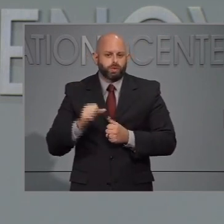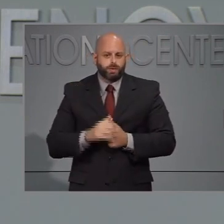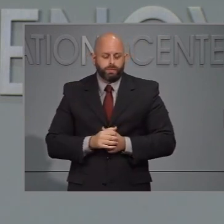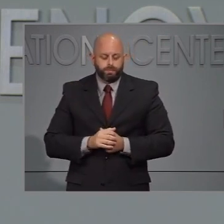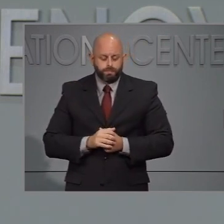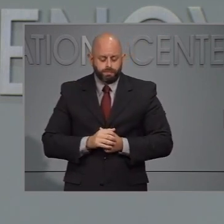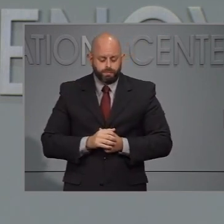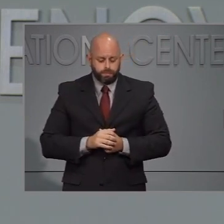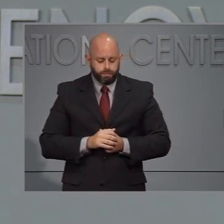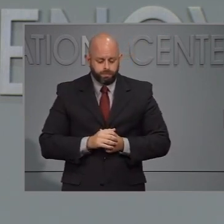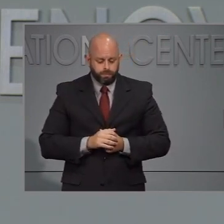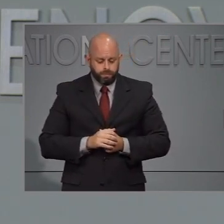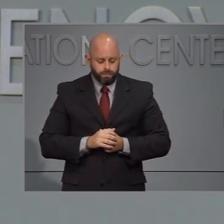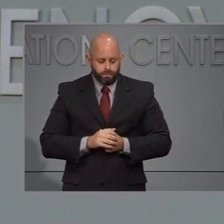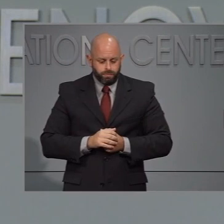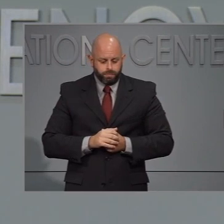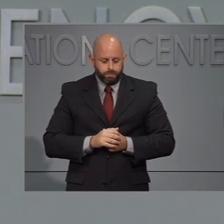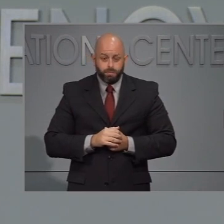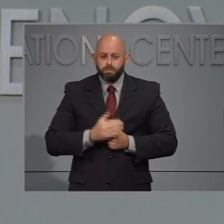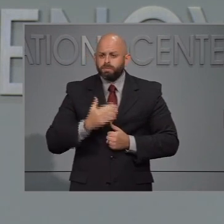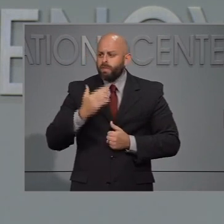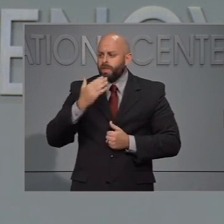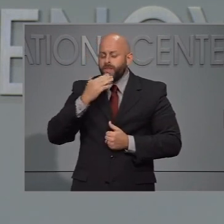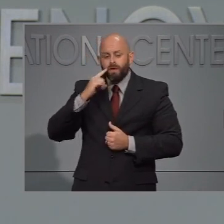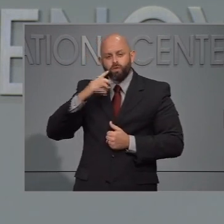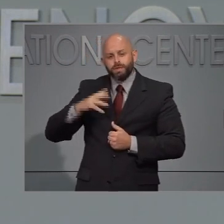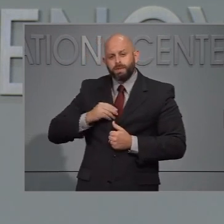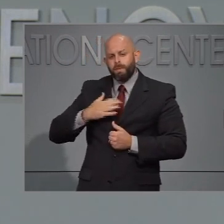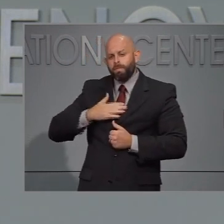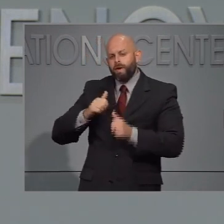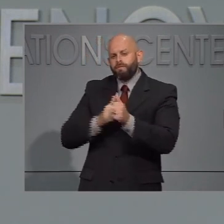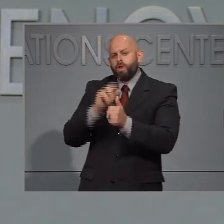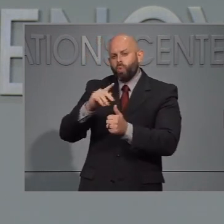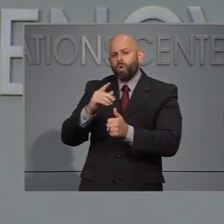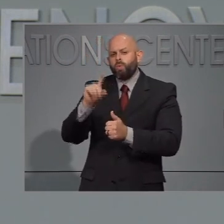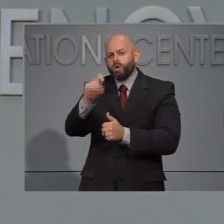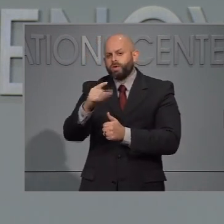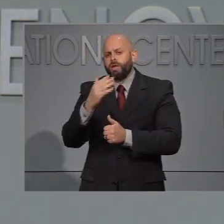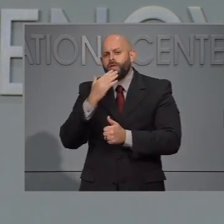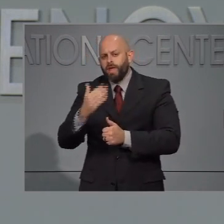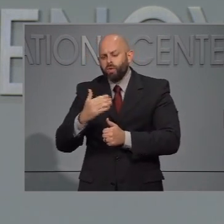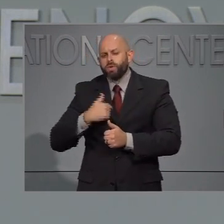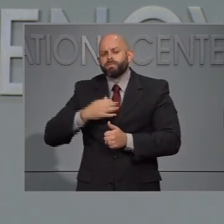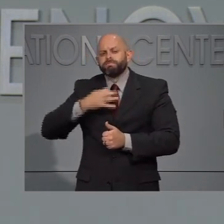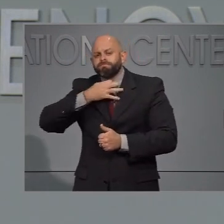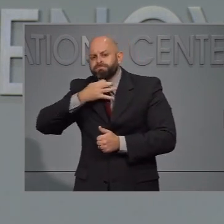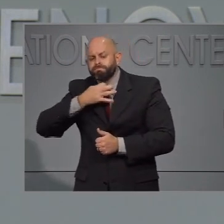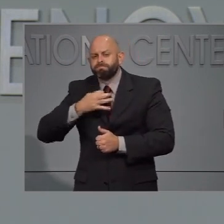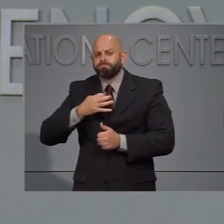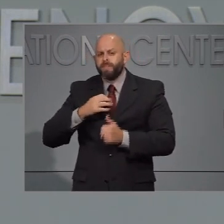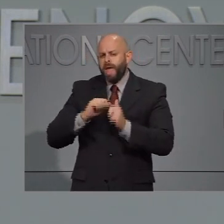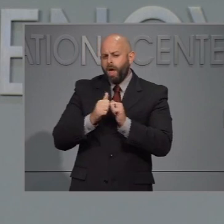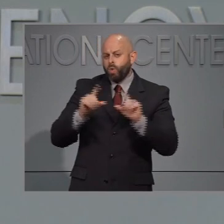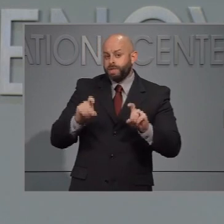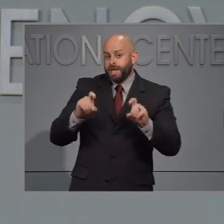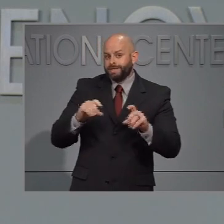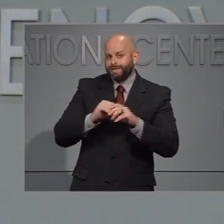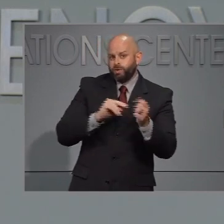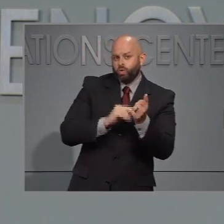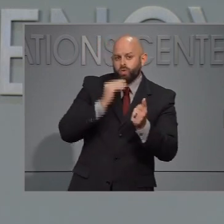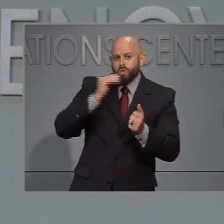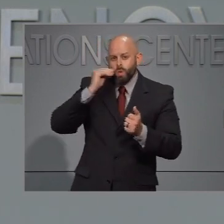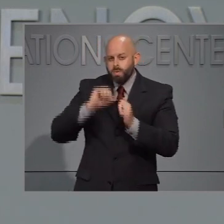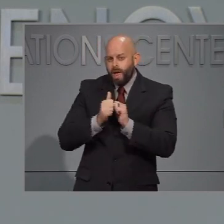Thank you for taking my follow-up. I was wondering where we are on testing in skilled nursing facilities. Have